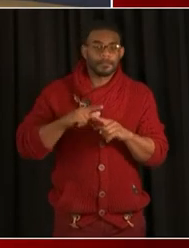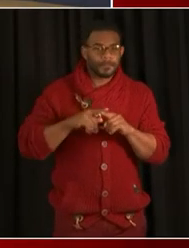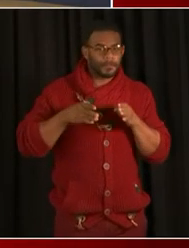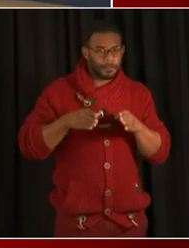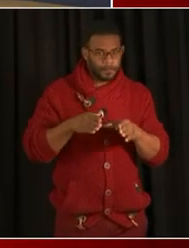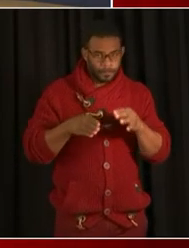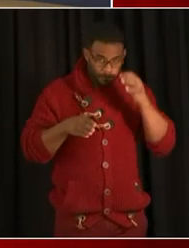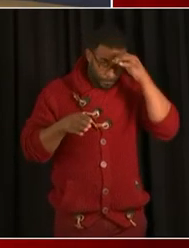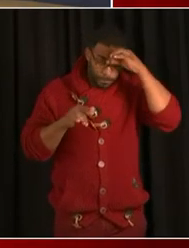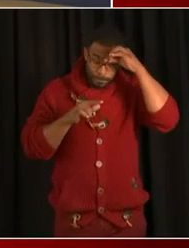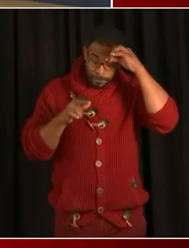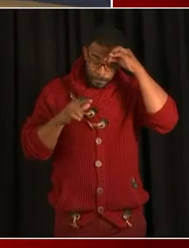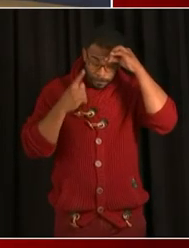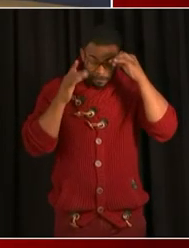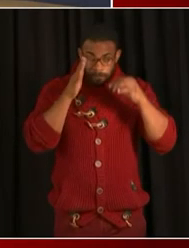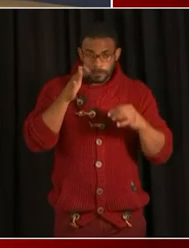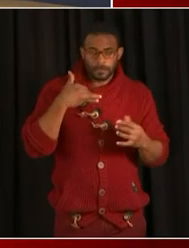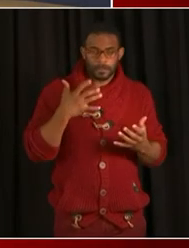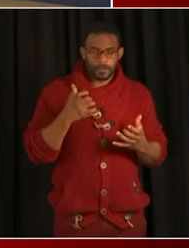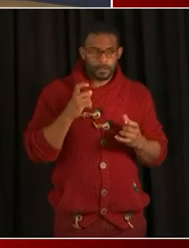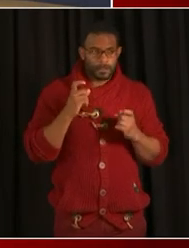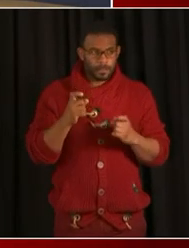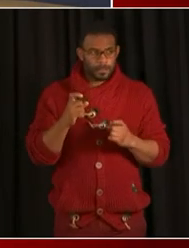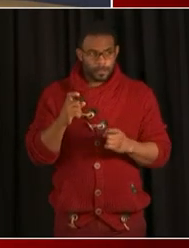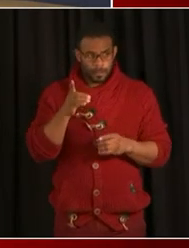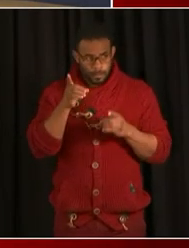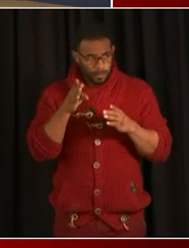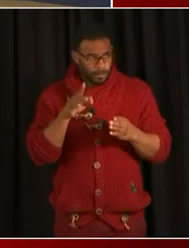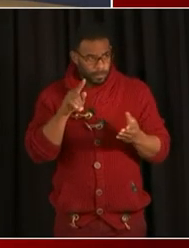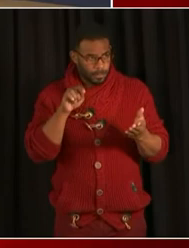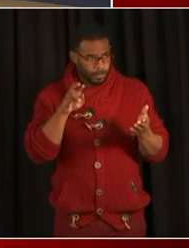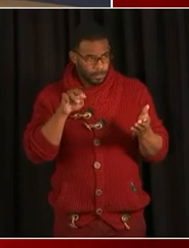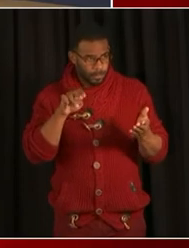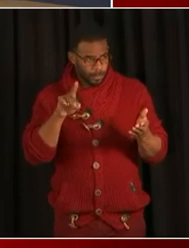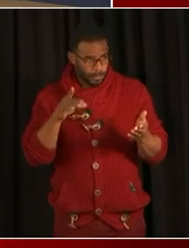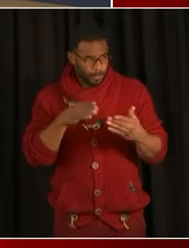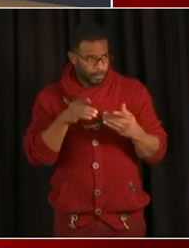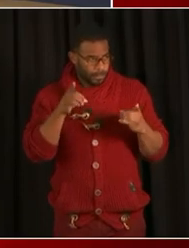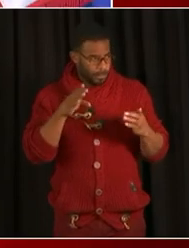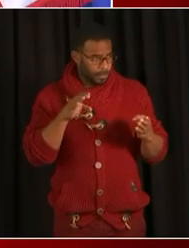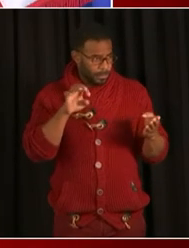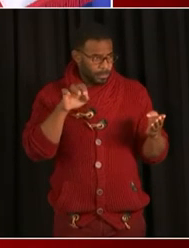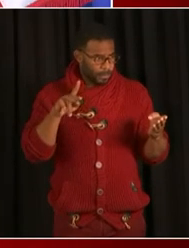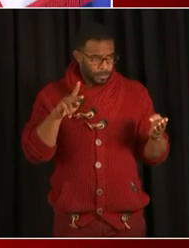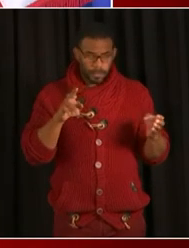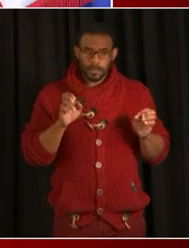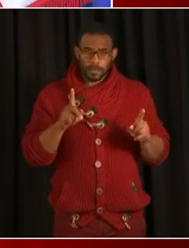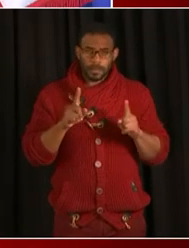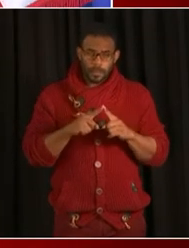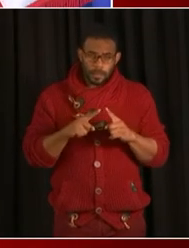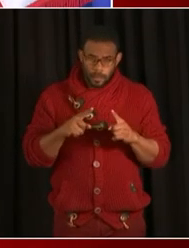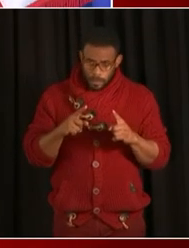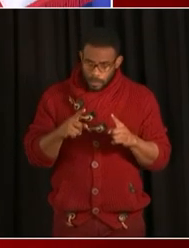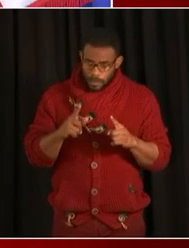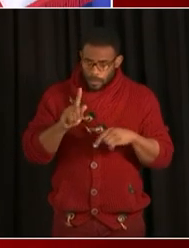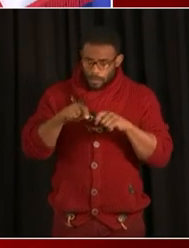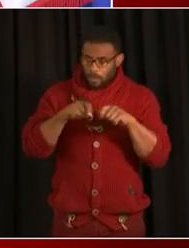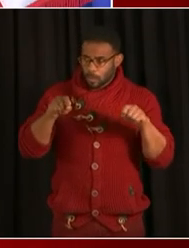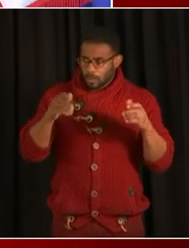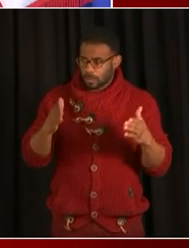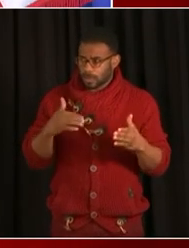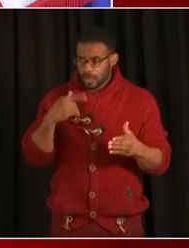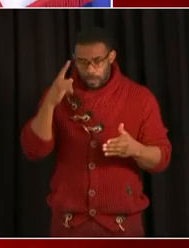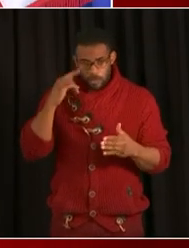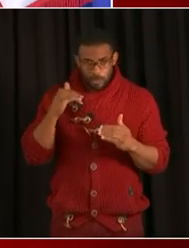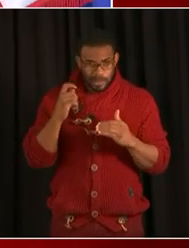in a different way. Correct. As well. And I want to give Director Townsend and Director Cook an opportunity to close us